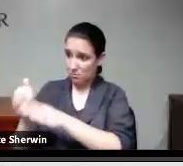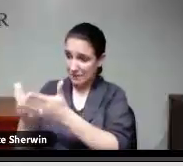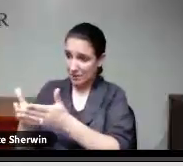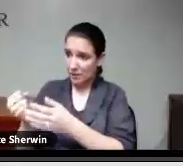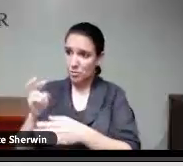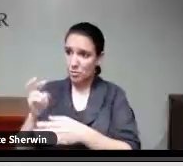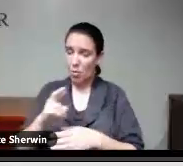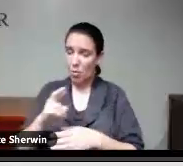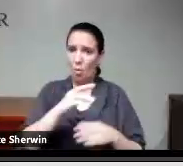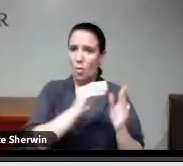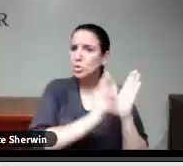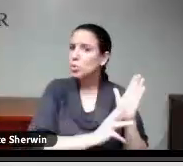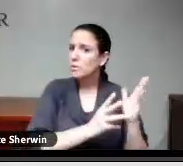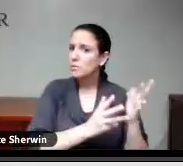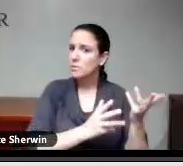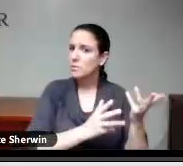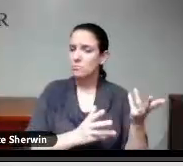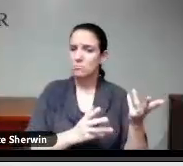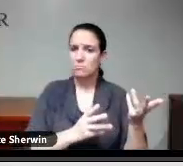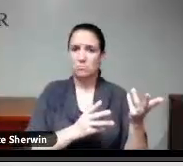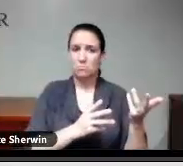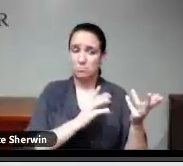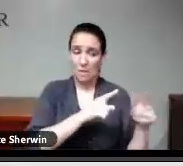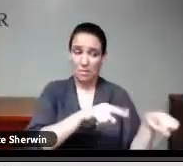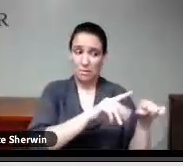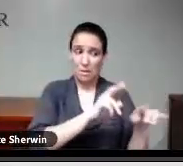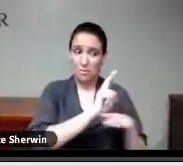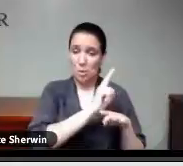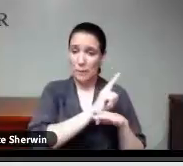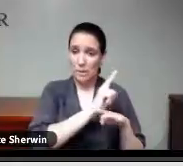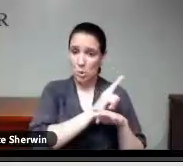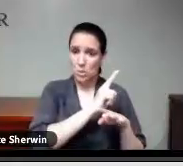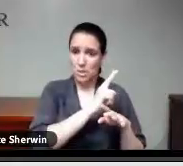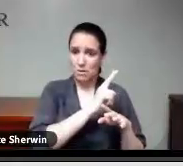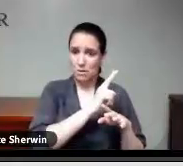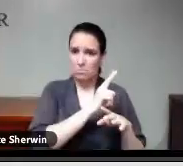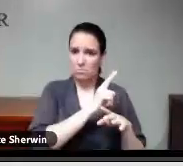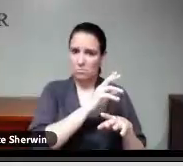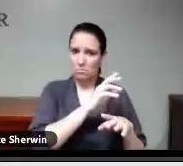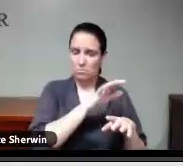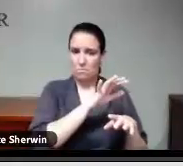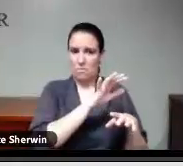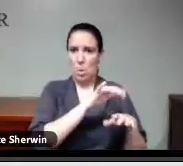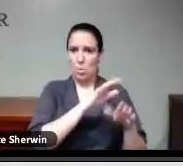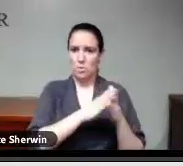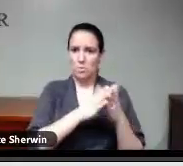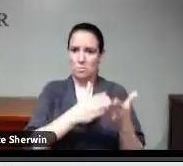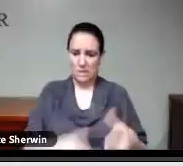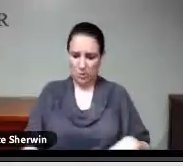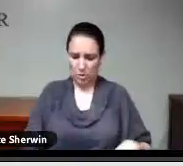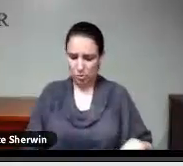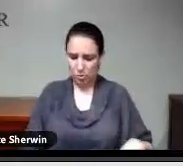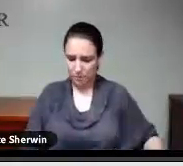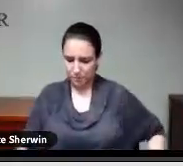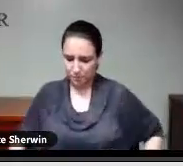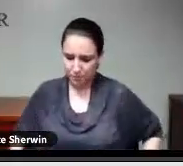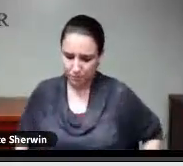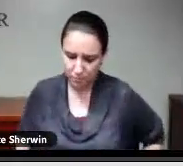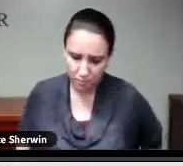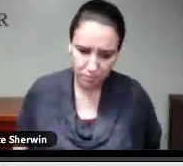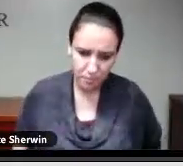the students, for example, who are going to be part of your target audience in the classroom